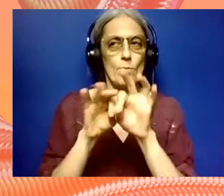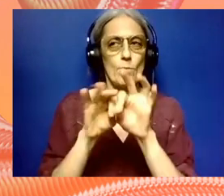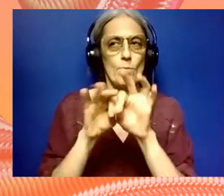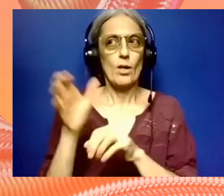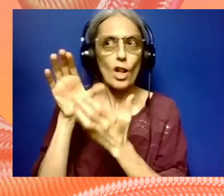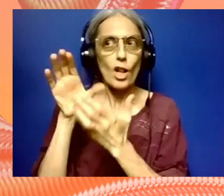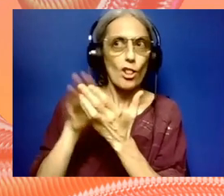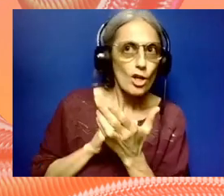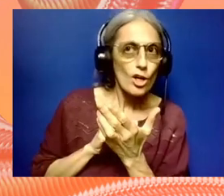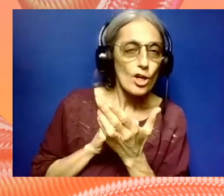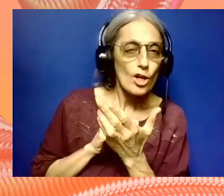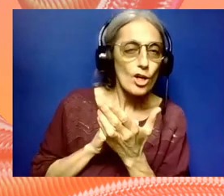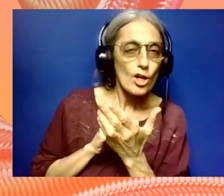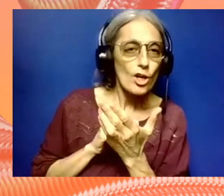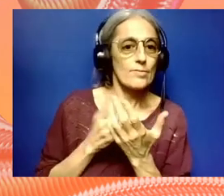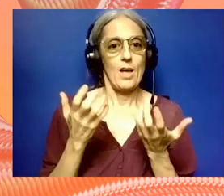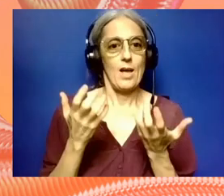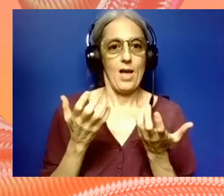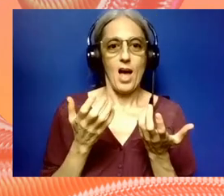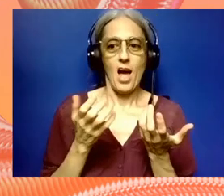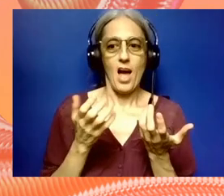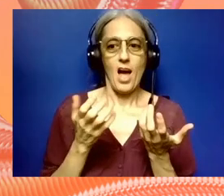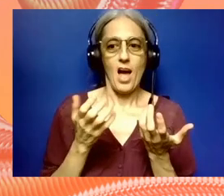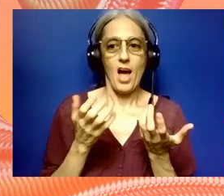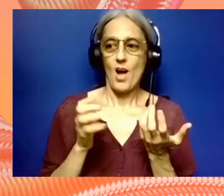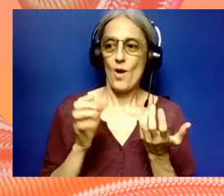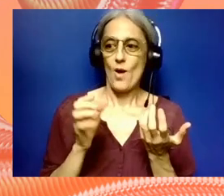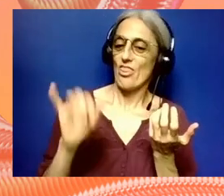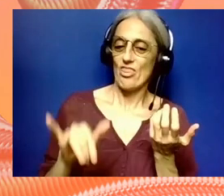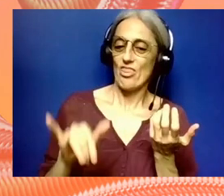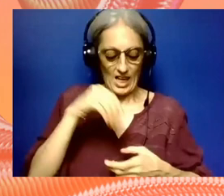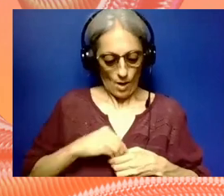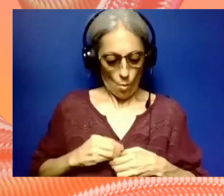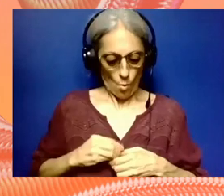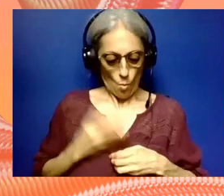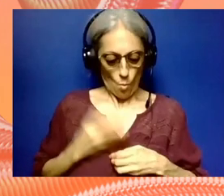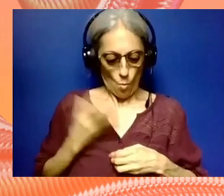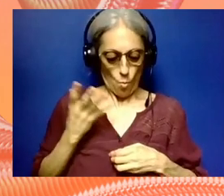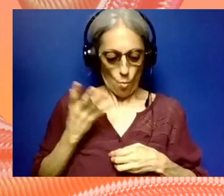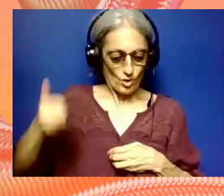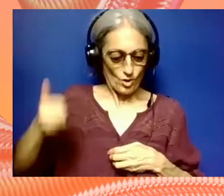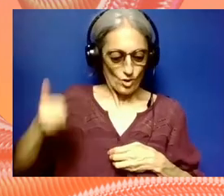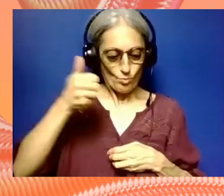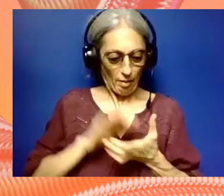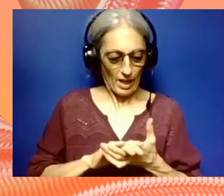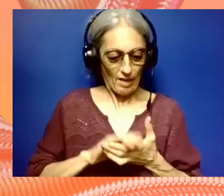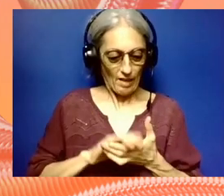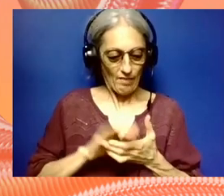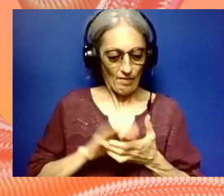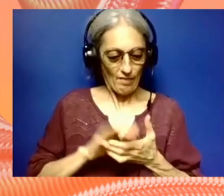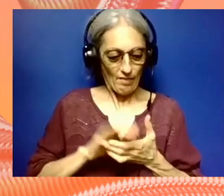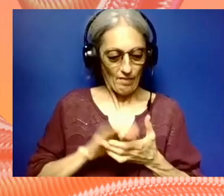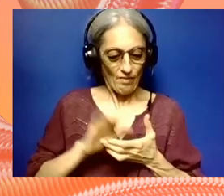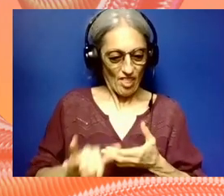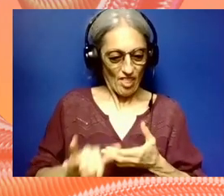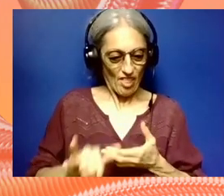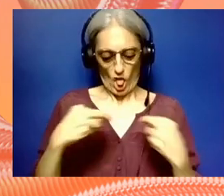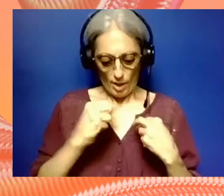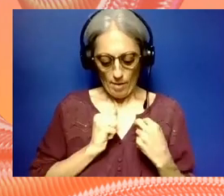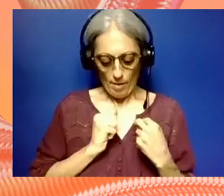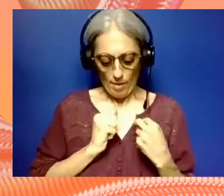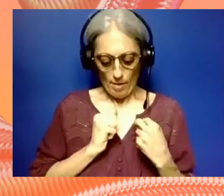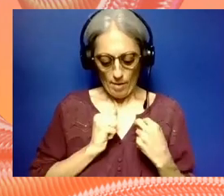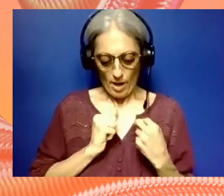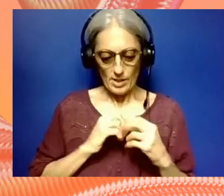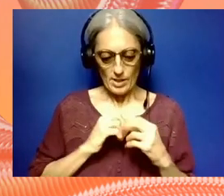wanting to deconstruct that in myself, that white supremacist, you know, patriarchal belief that it's an individual thing.